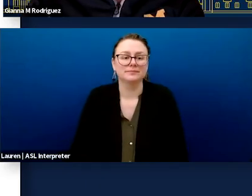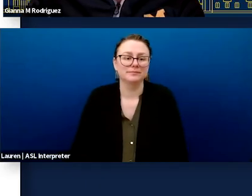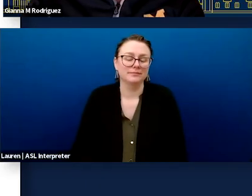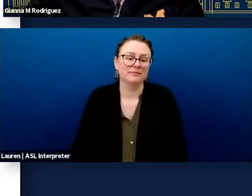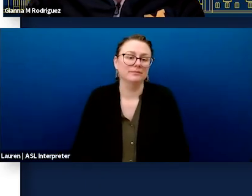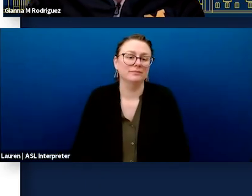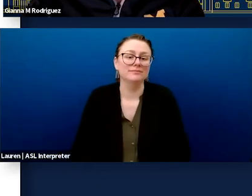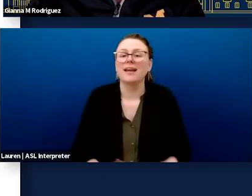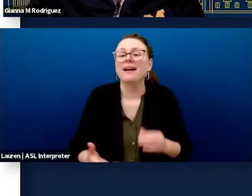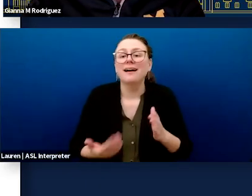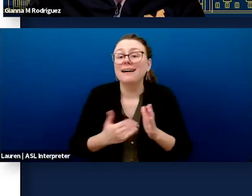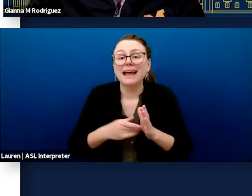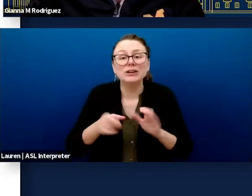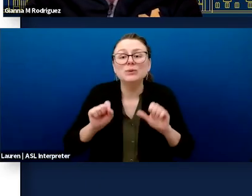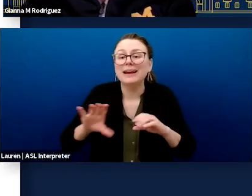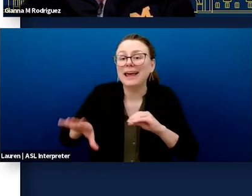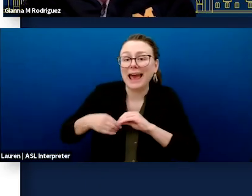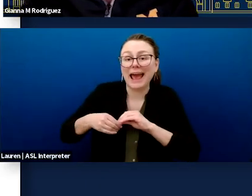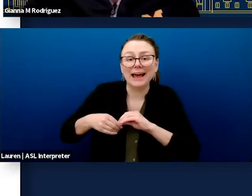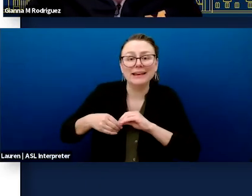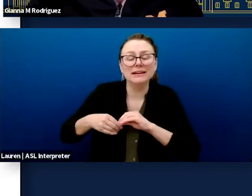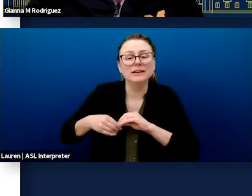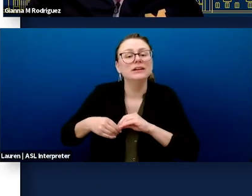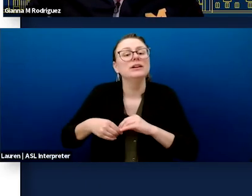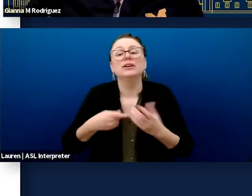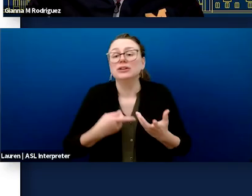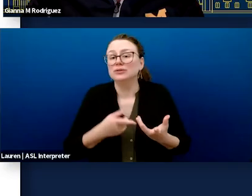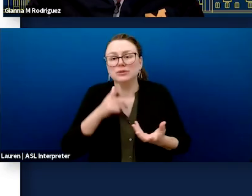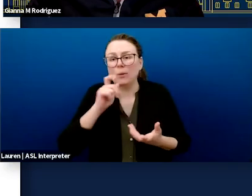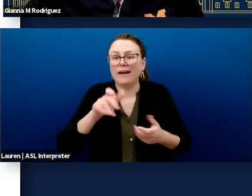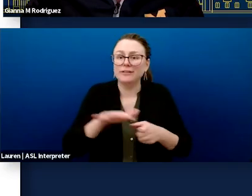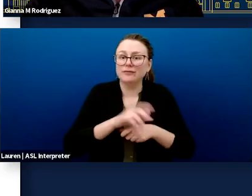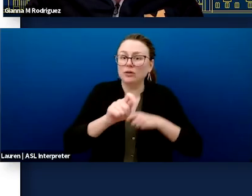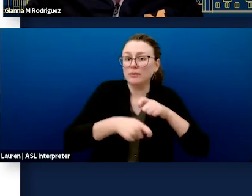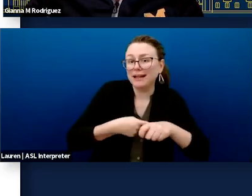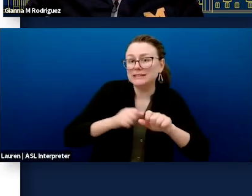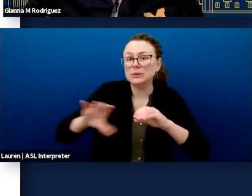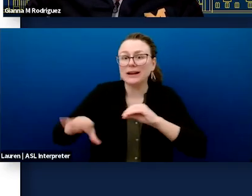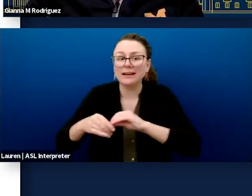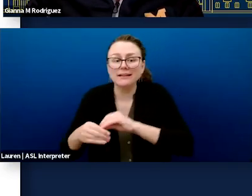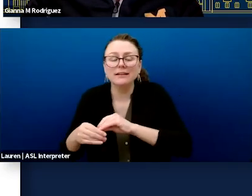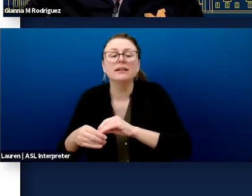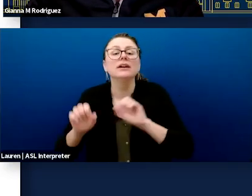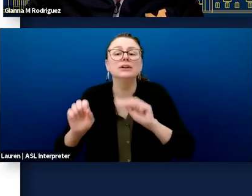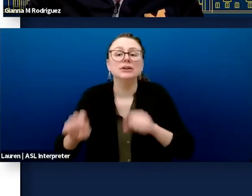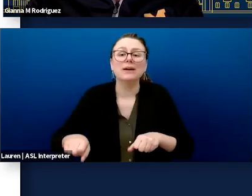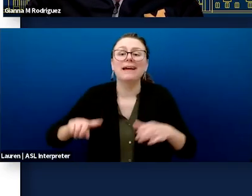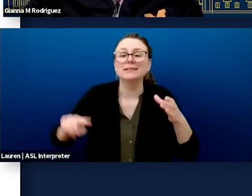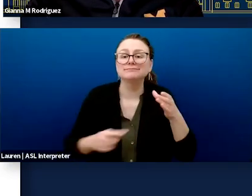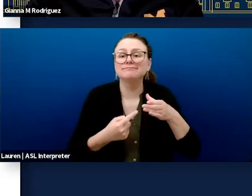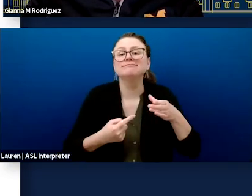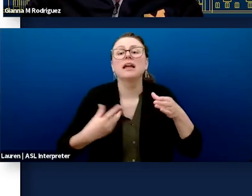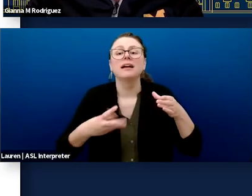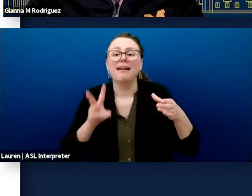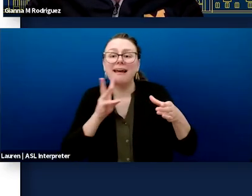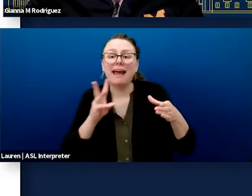can add on, if not instead of, use some enemas. And I typically use